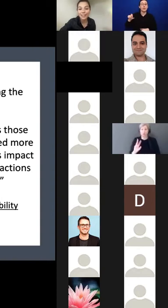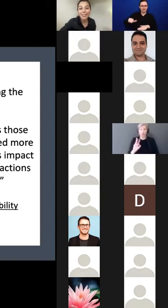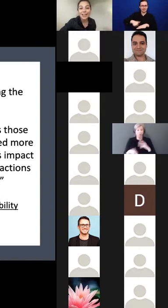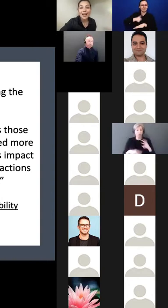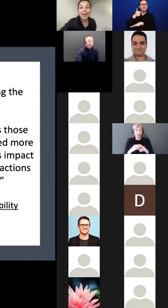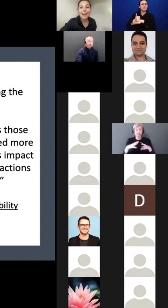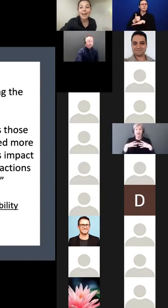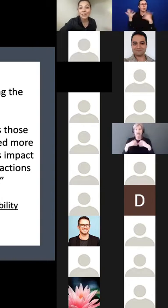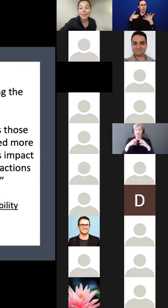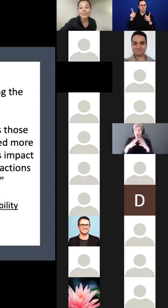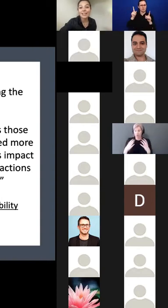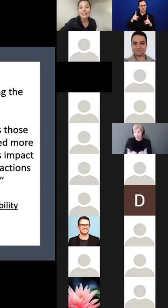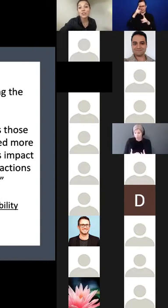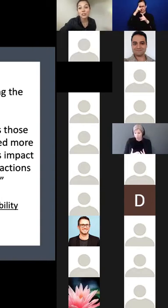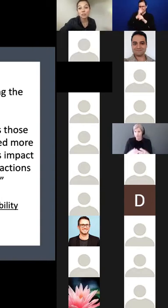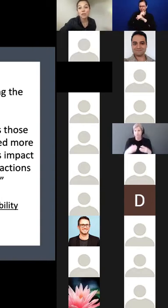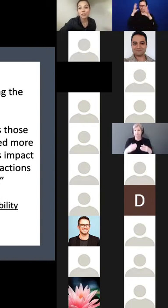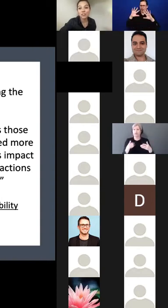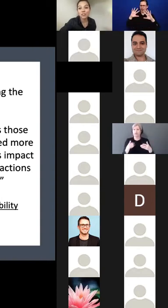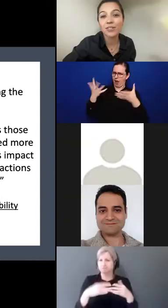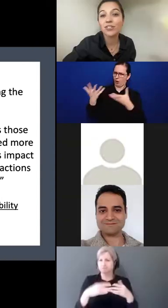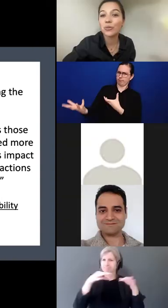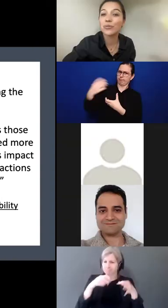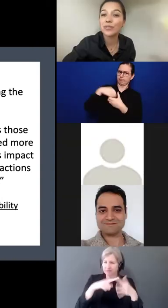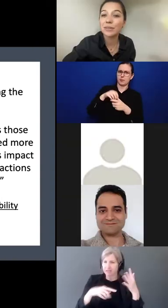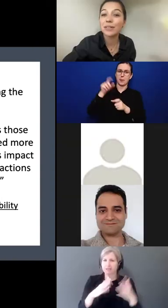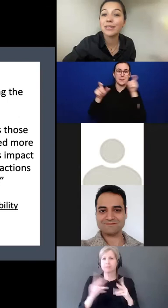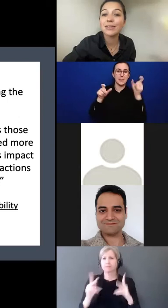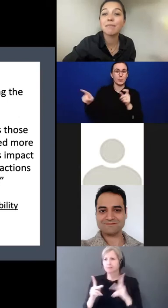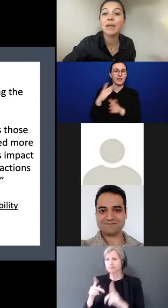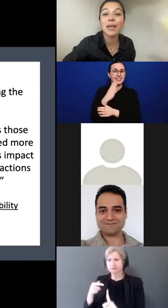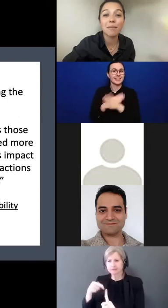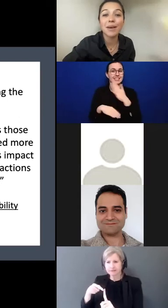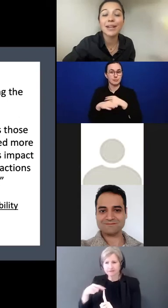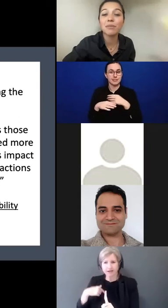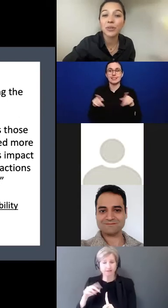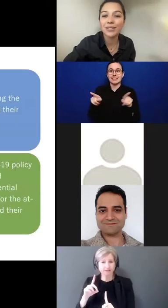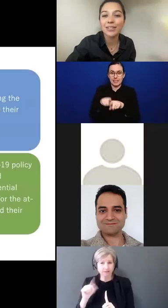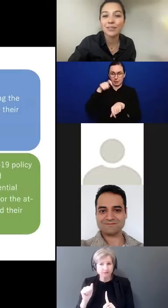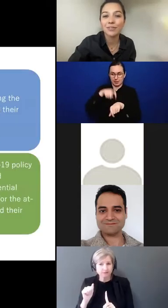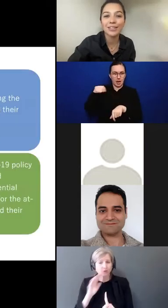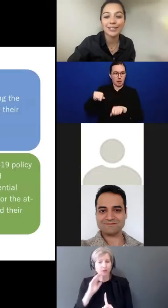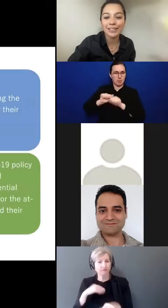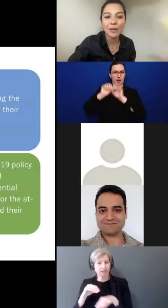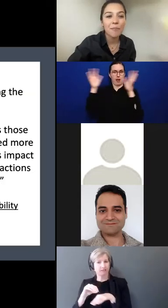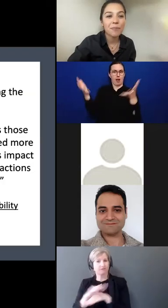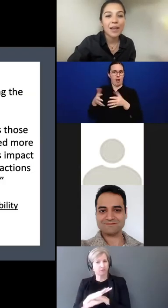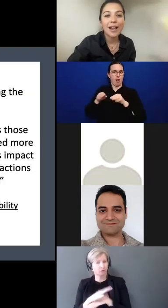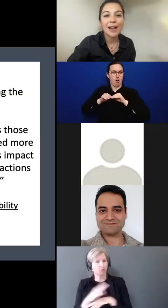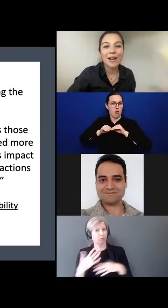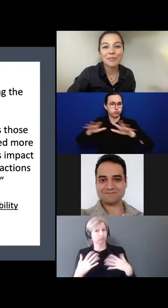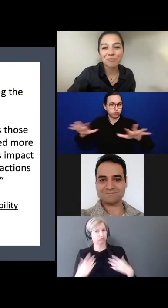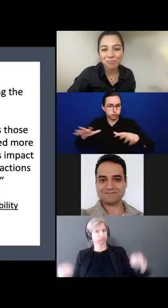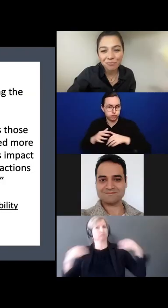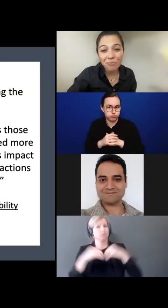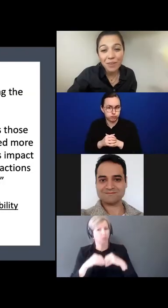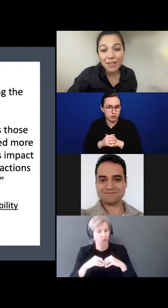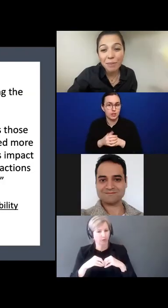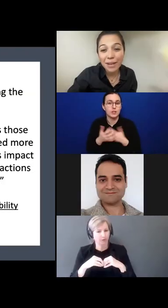outbreak, highlighting that certain populations, such as those with disabilities, may be impacted more significantly